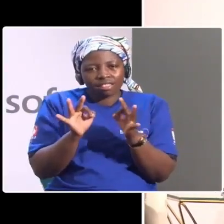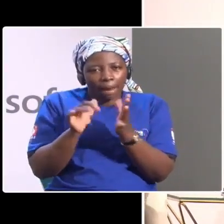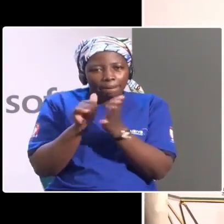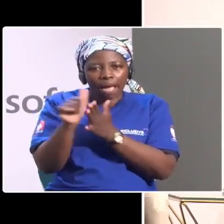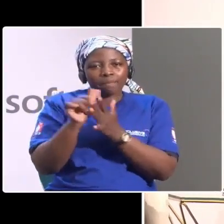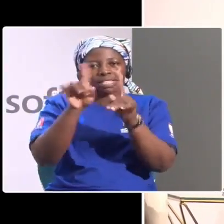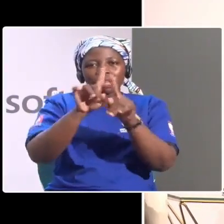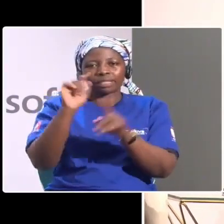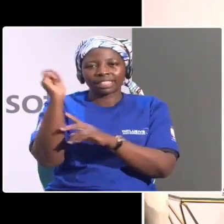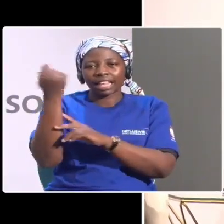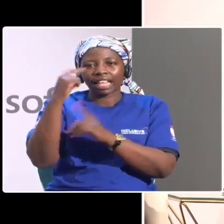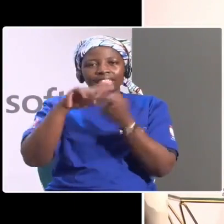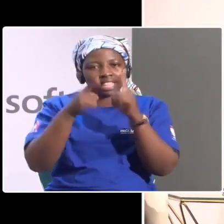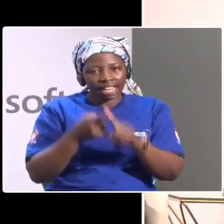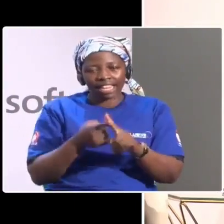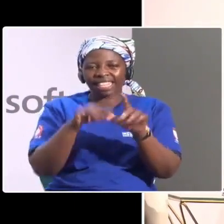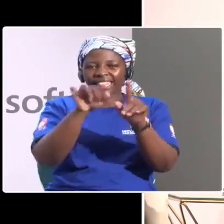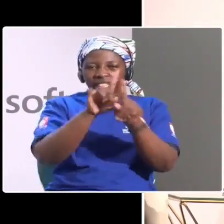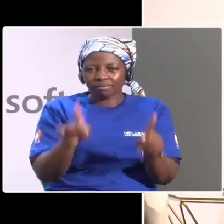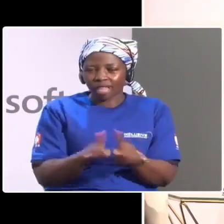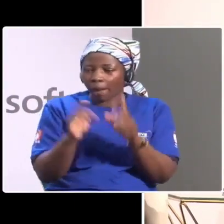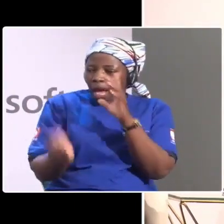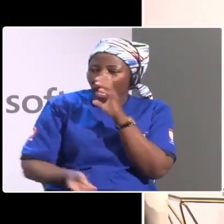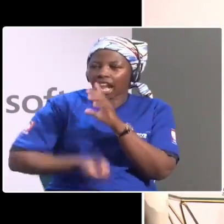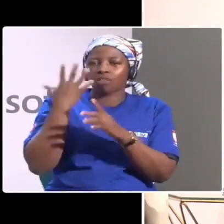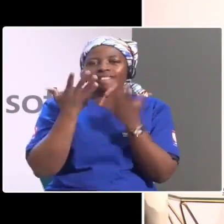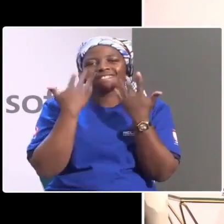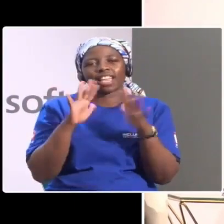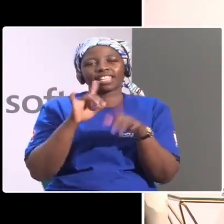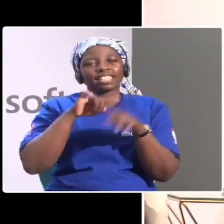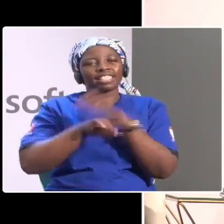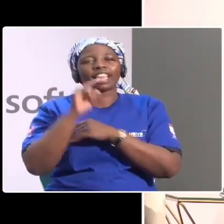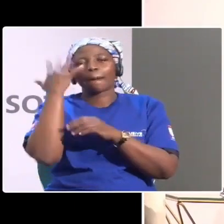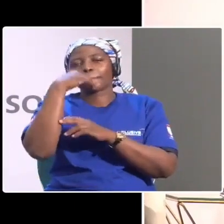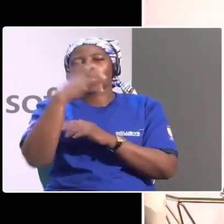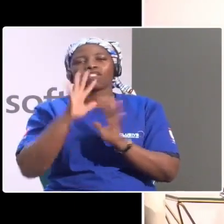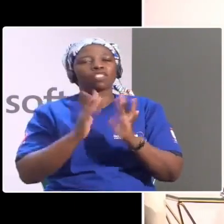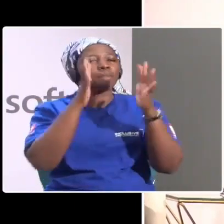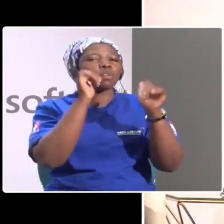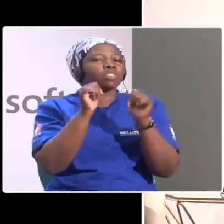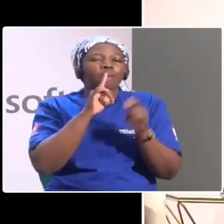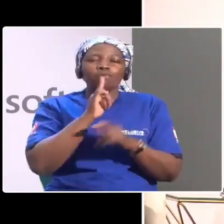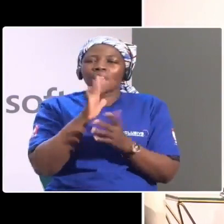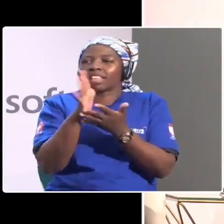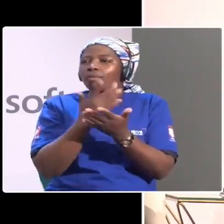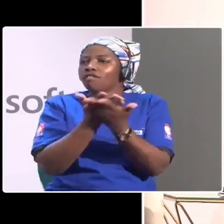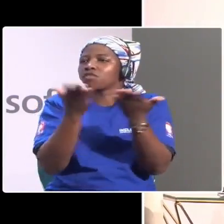standard, and launched in a colorful event, which I'm sure a number of us may have